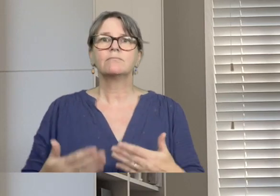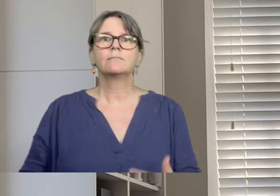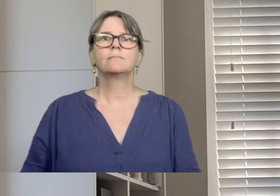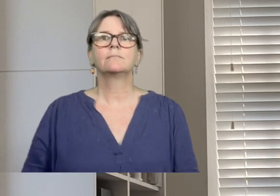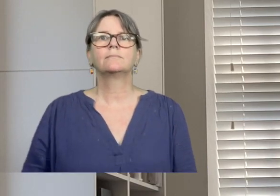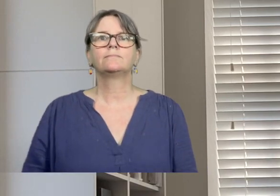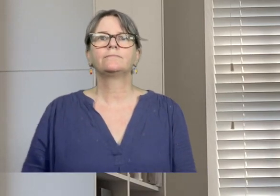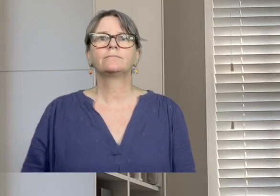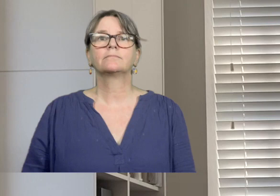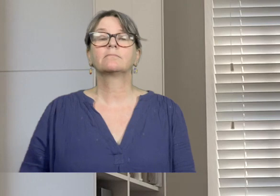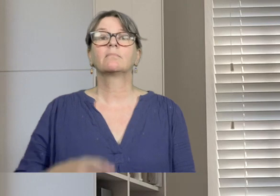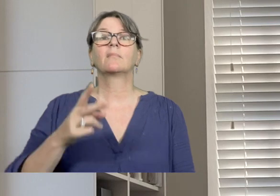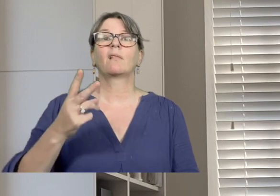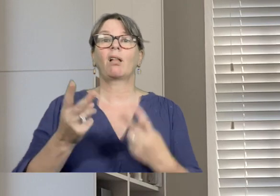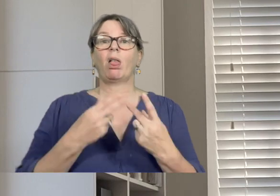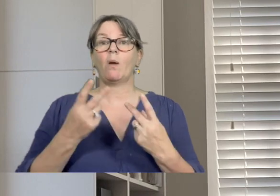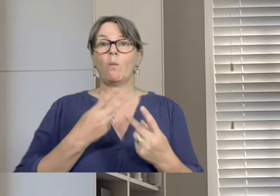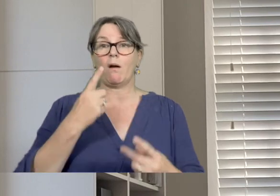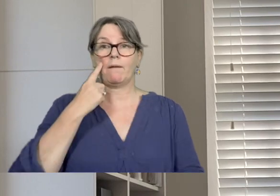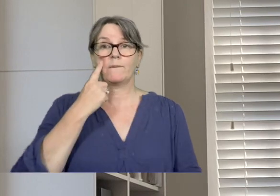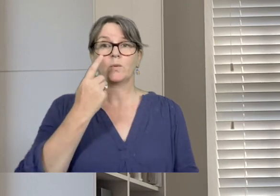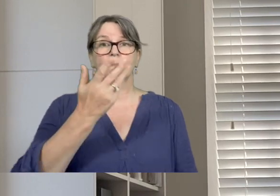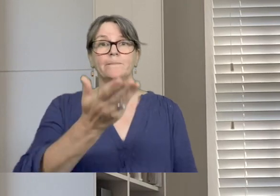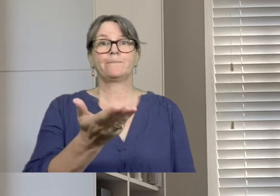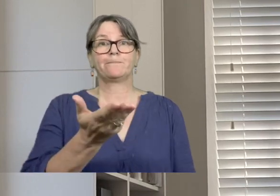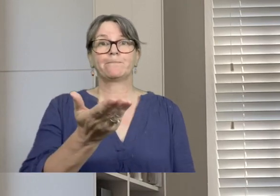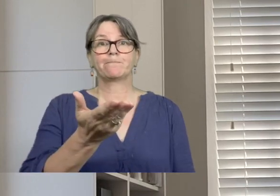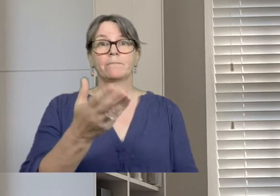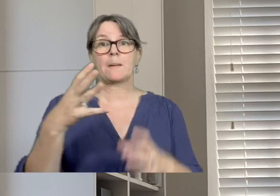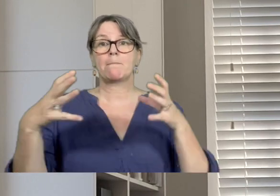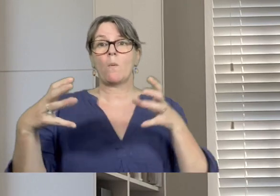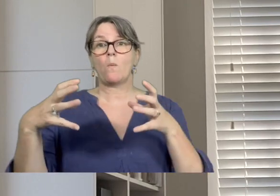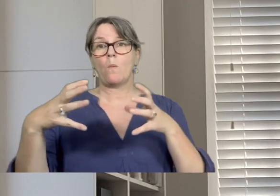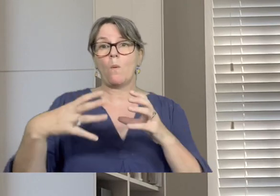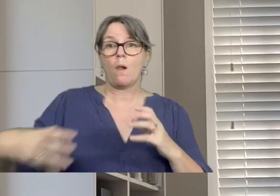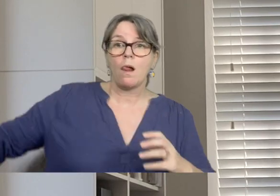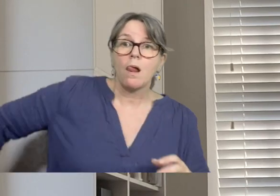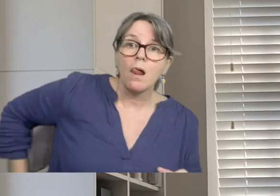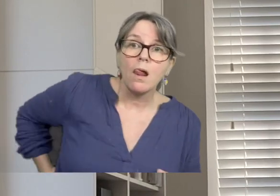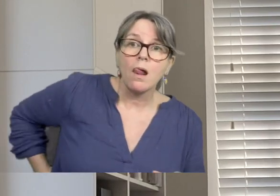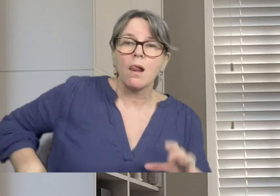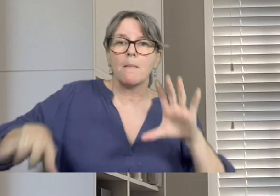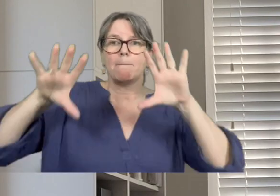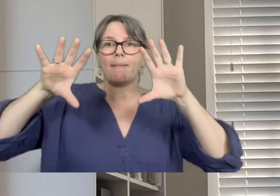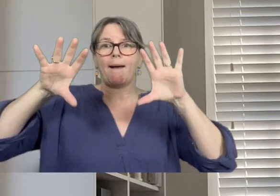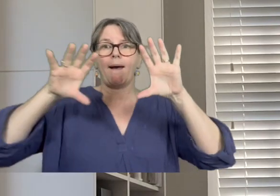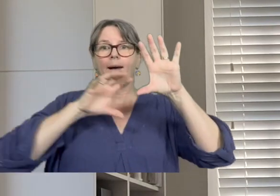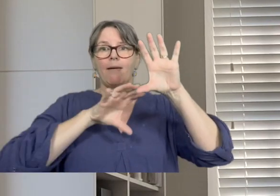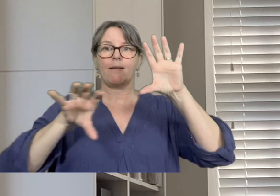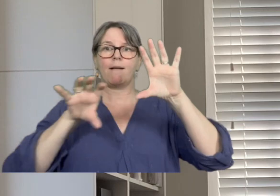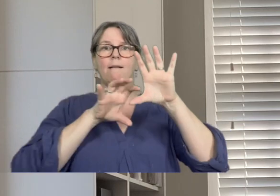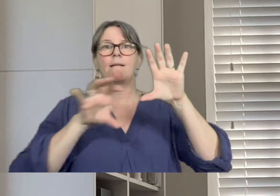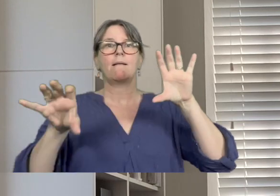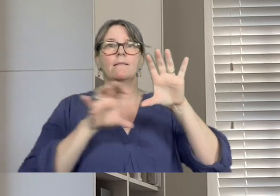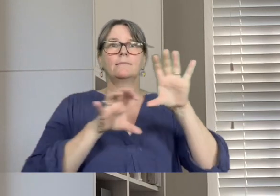So rolling to the side, taking the ball in between the shoulder blades. This one's not so nice on a yoga block.